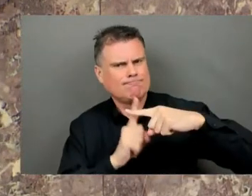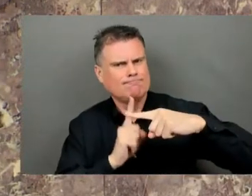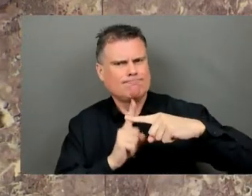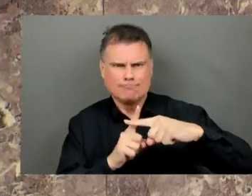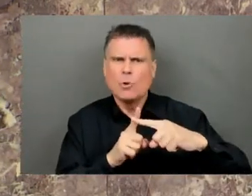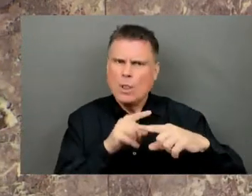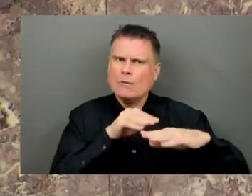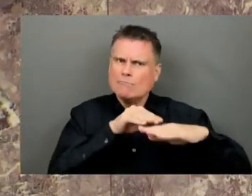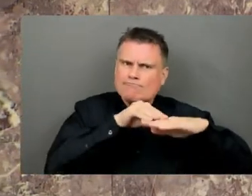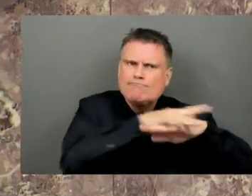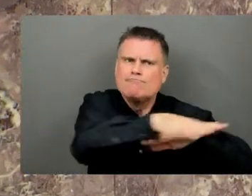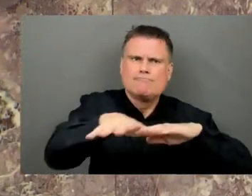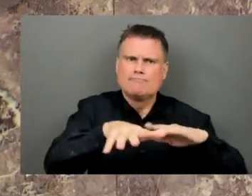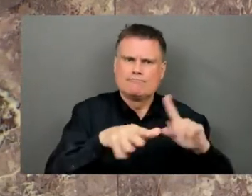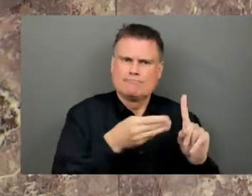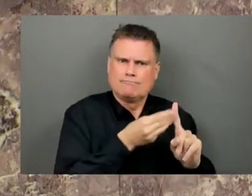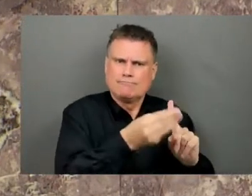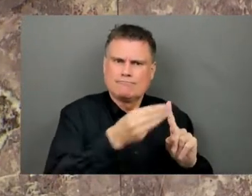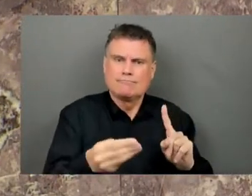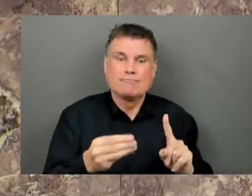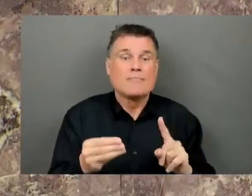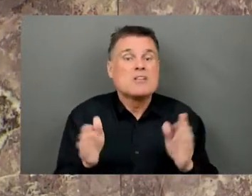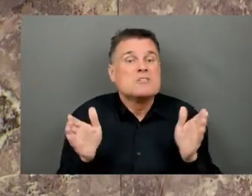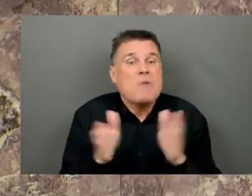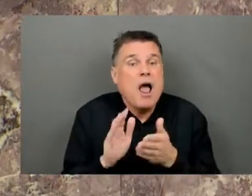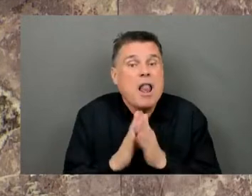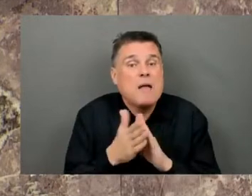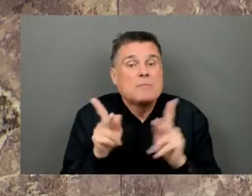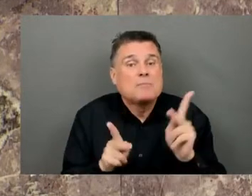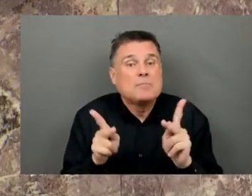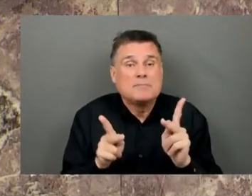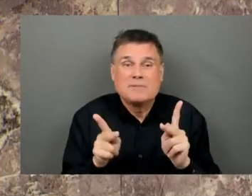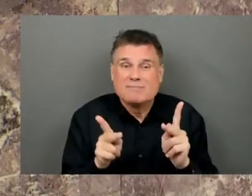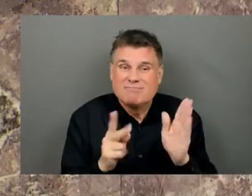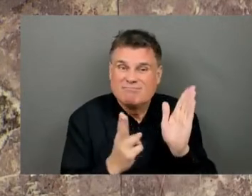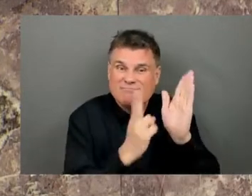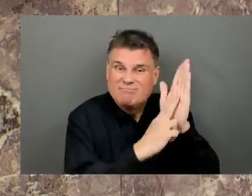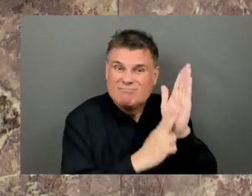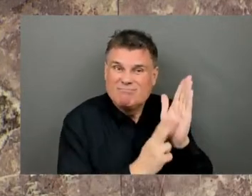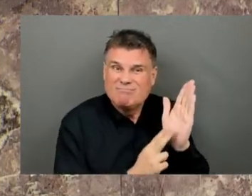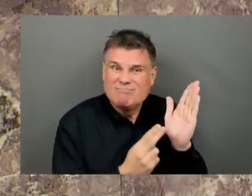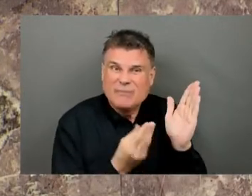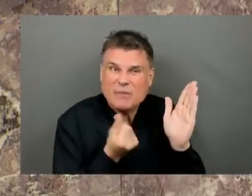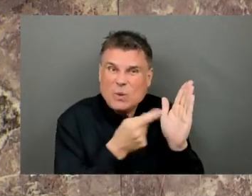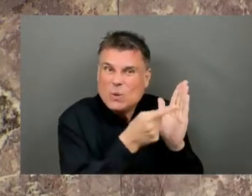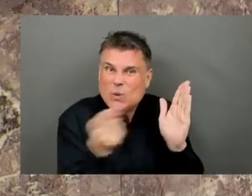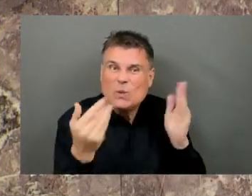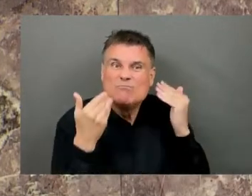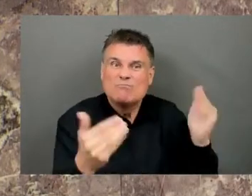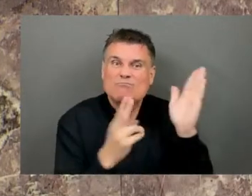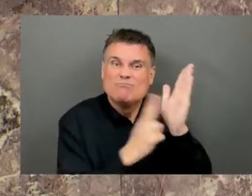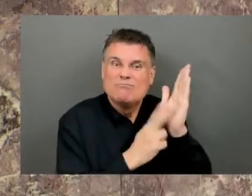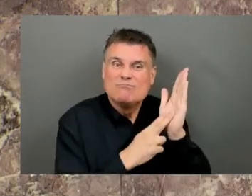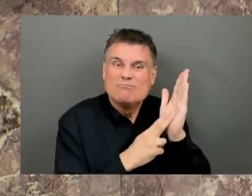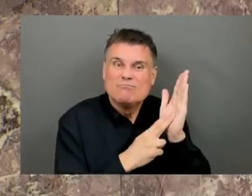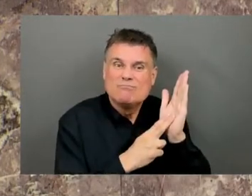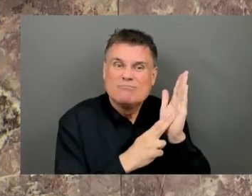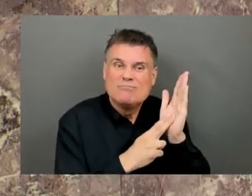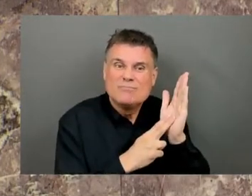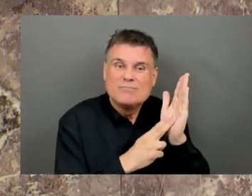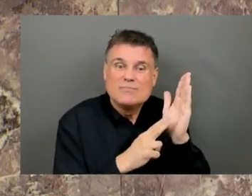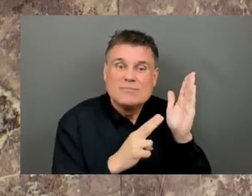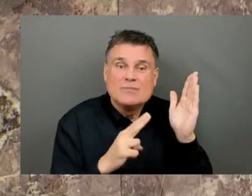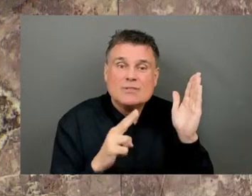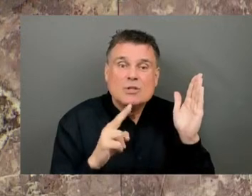formally registered. Despite improvements in donation rates over the past decade, the urgency remains. Every year,